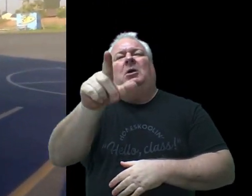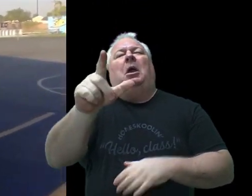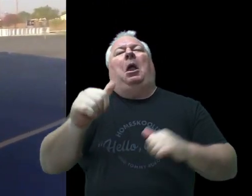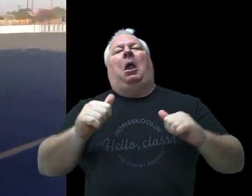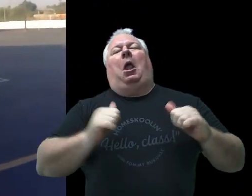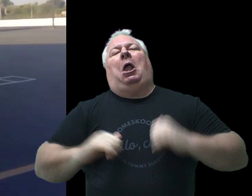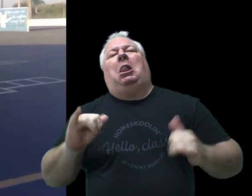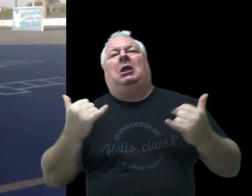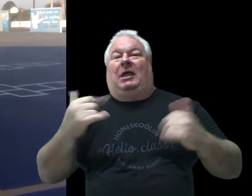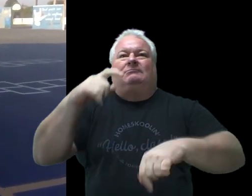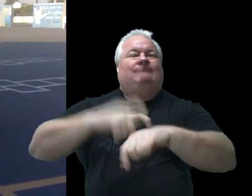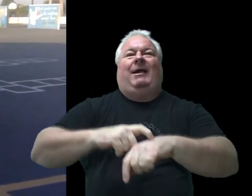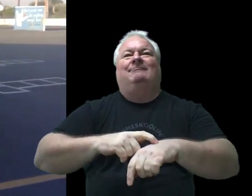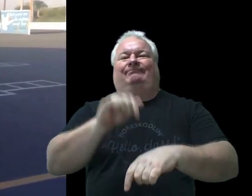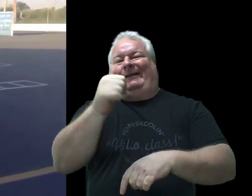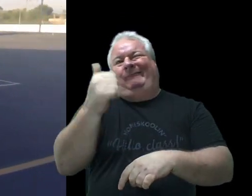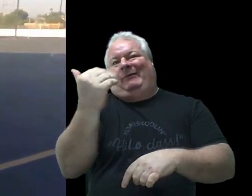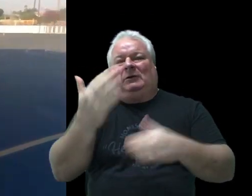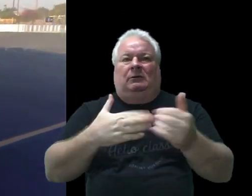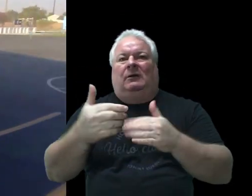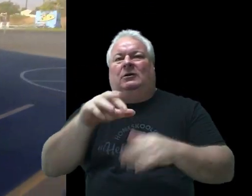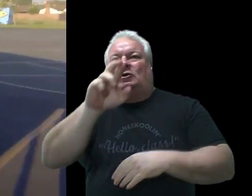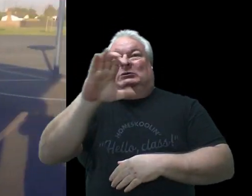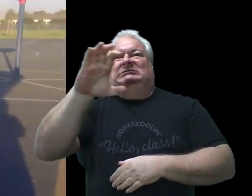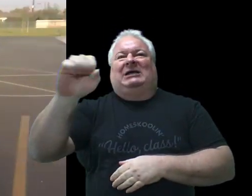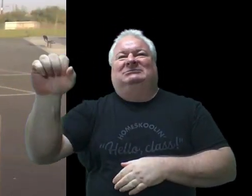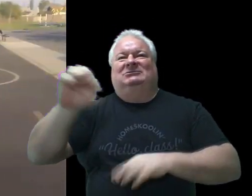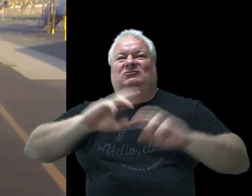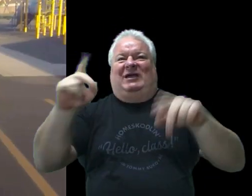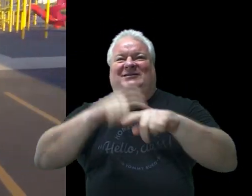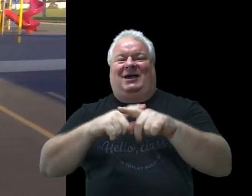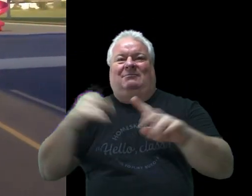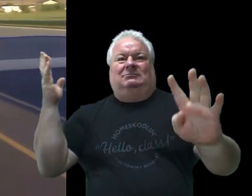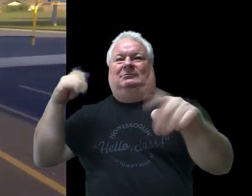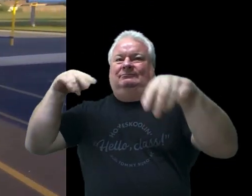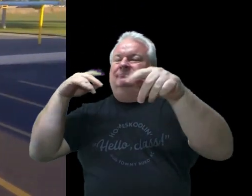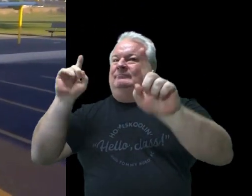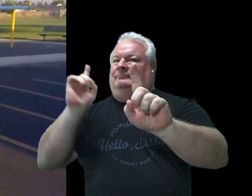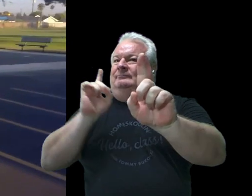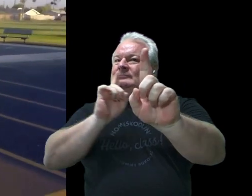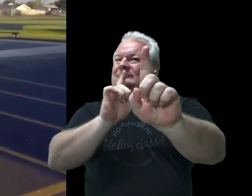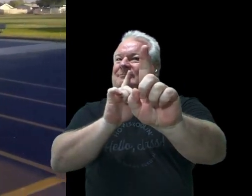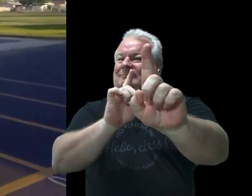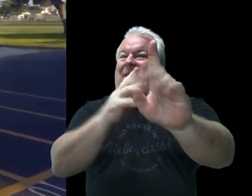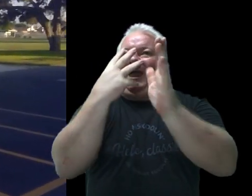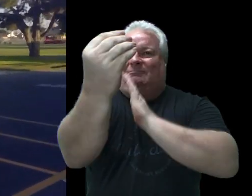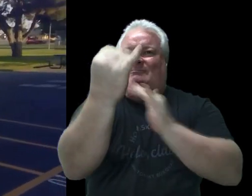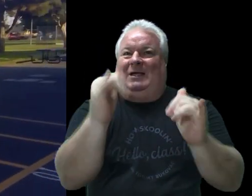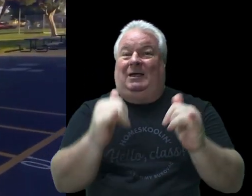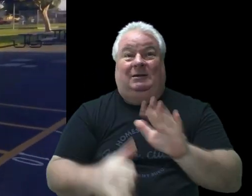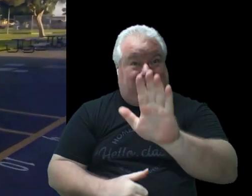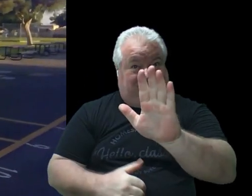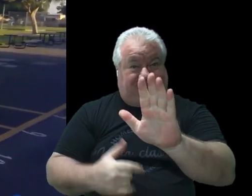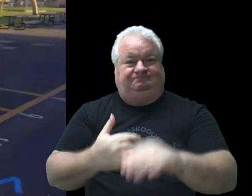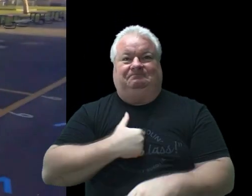to pretend that it is recess time and it is time to come outside. Now, the good news